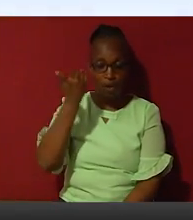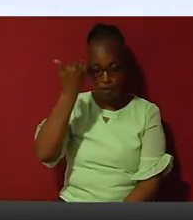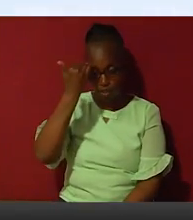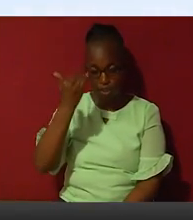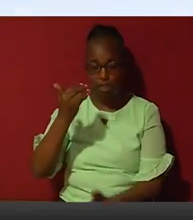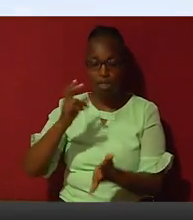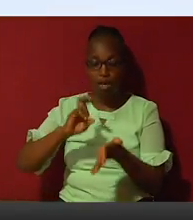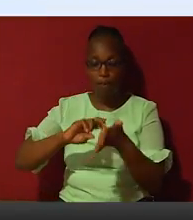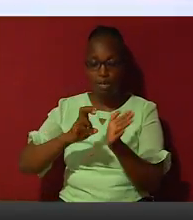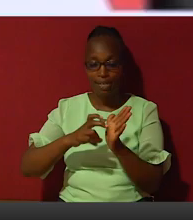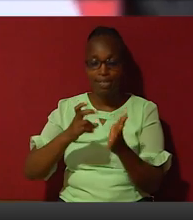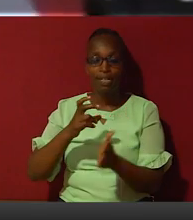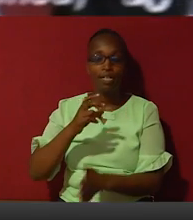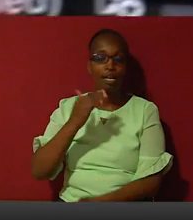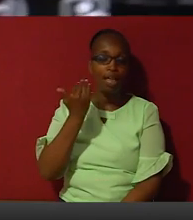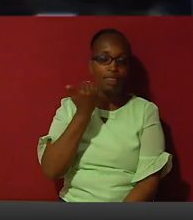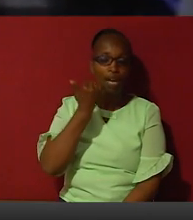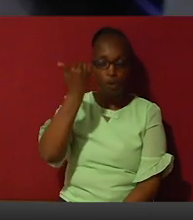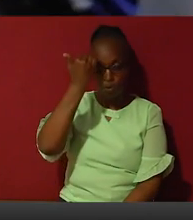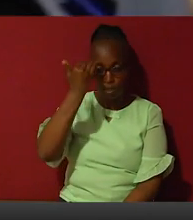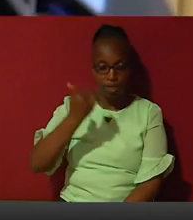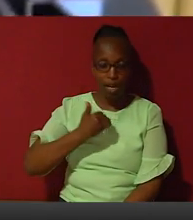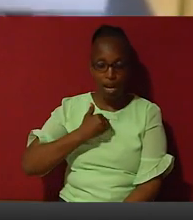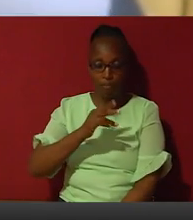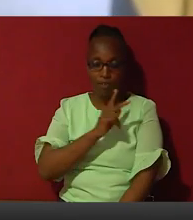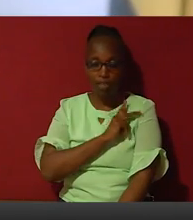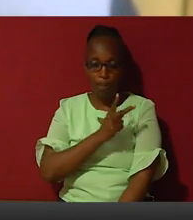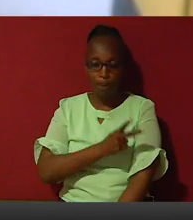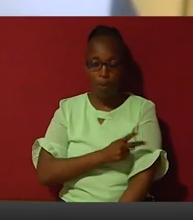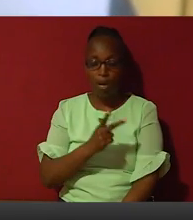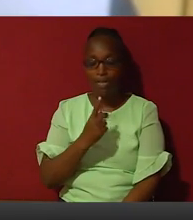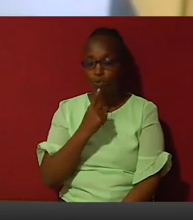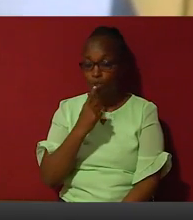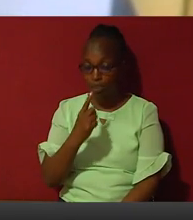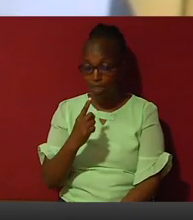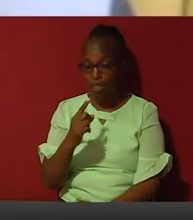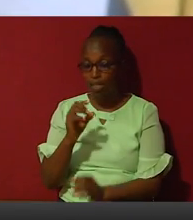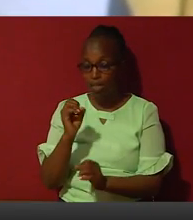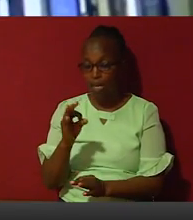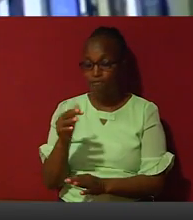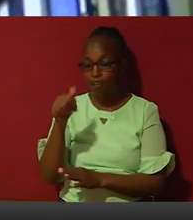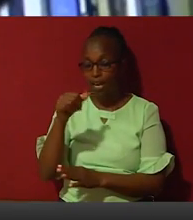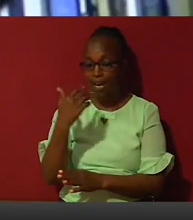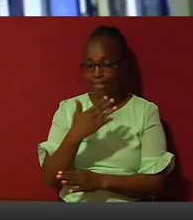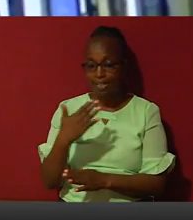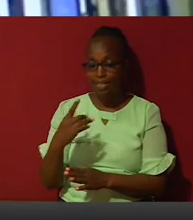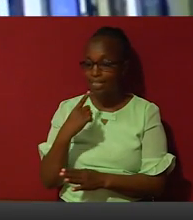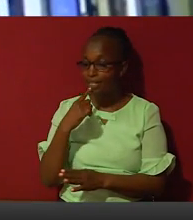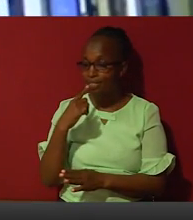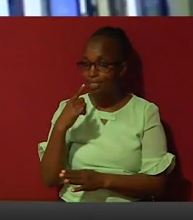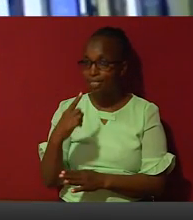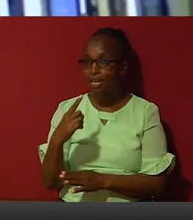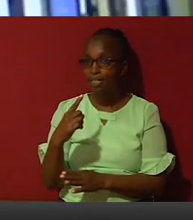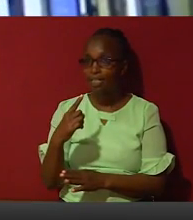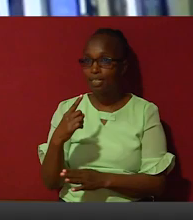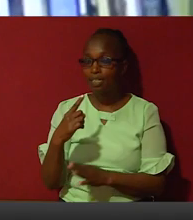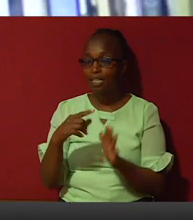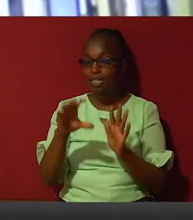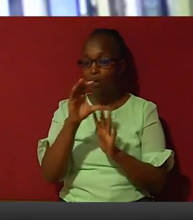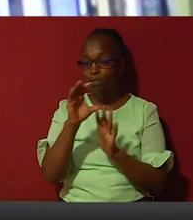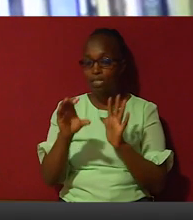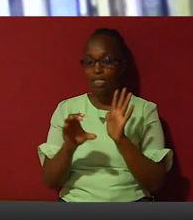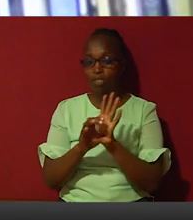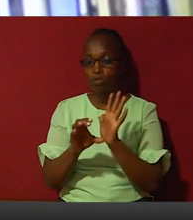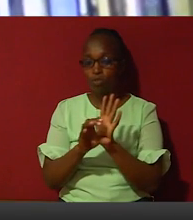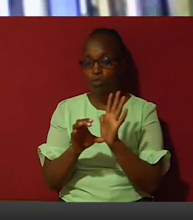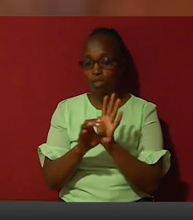Supreme Court, and says that the court has the power to determine whether anything said to be done under the authority of the Constitution